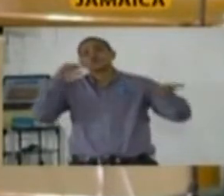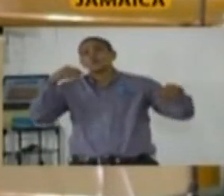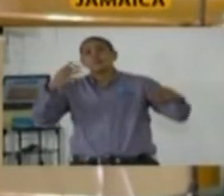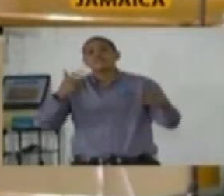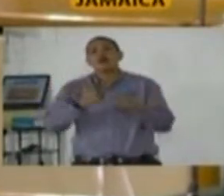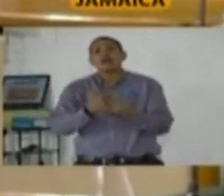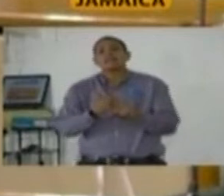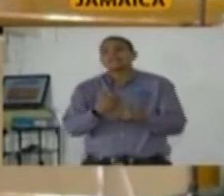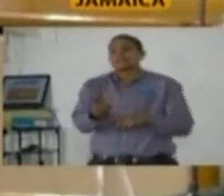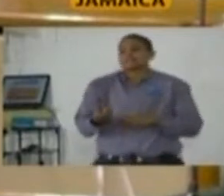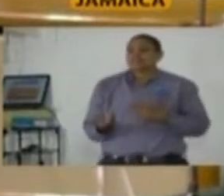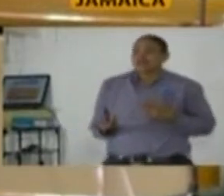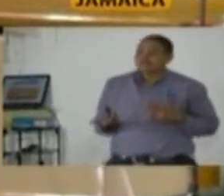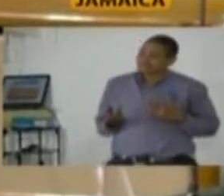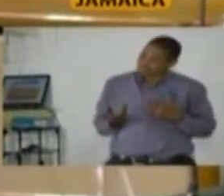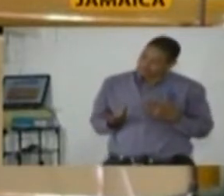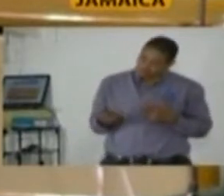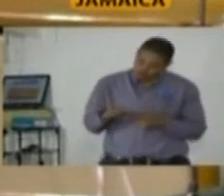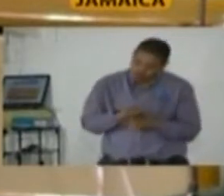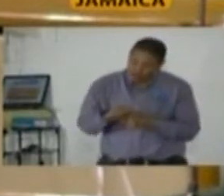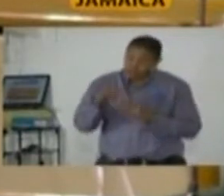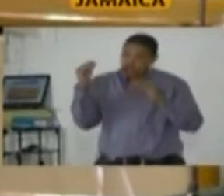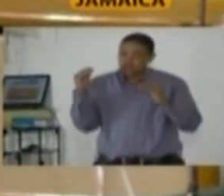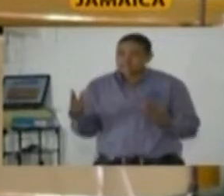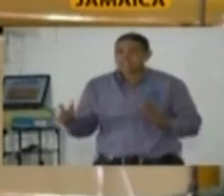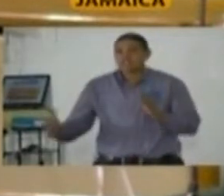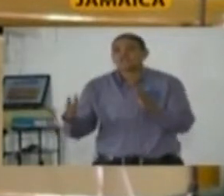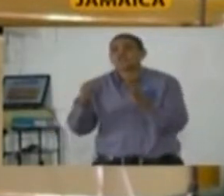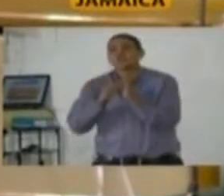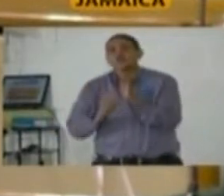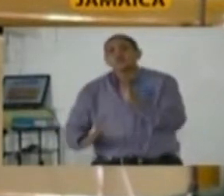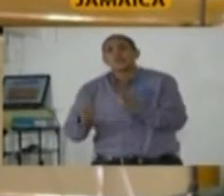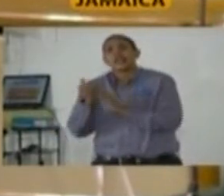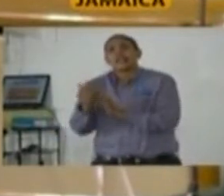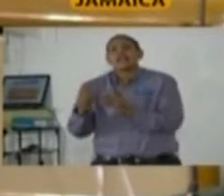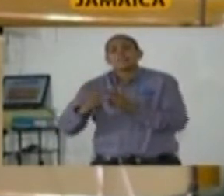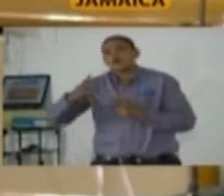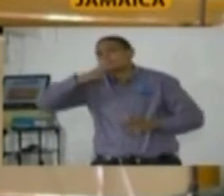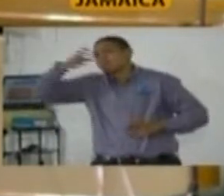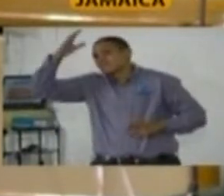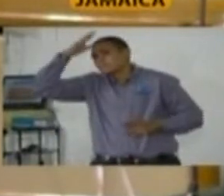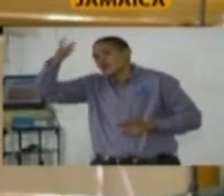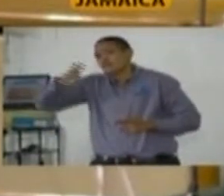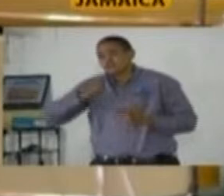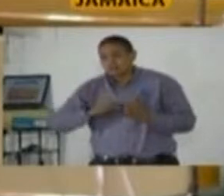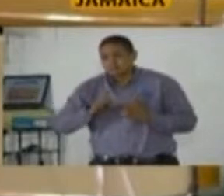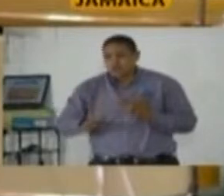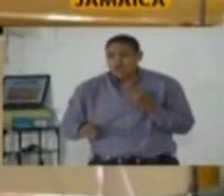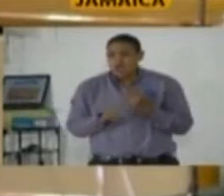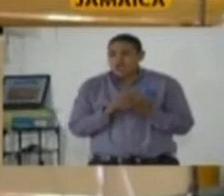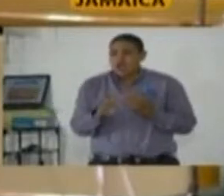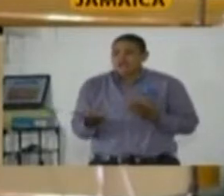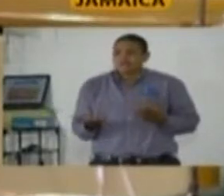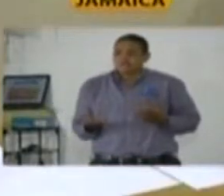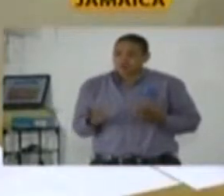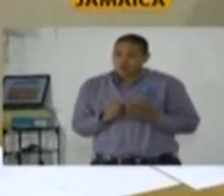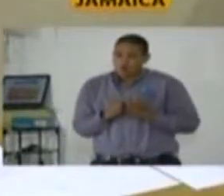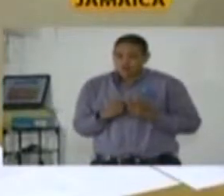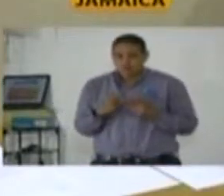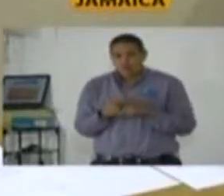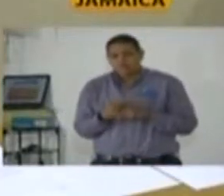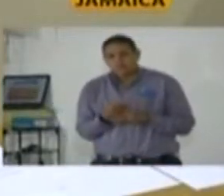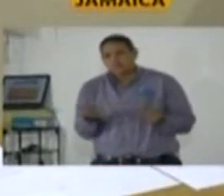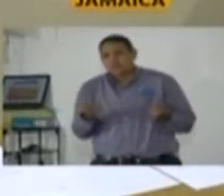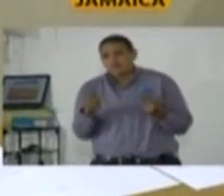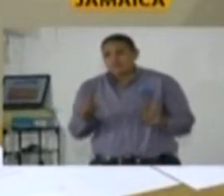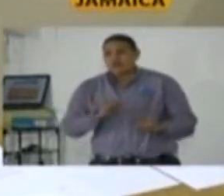restorative practices training to teachers, student leaders, and parents as a tool to manage conflict. We're